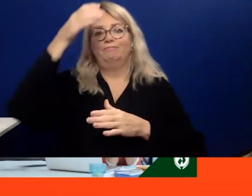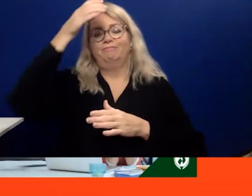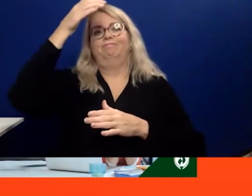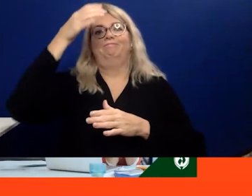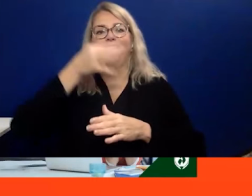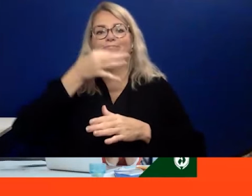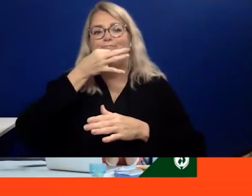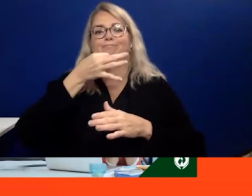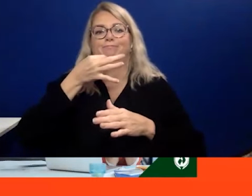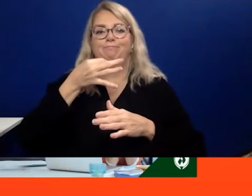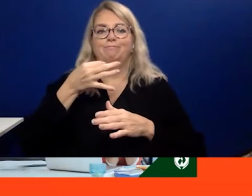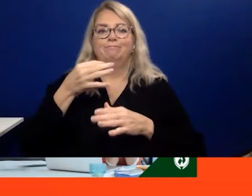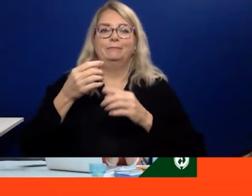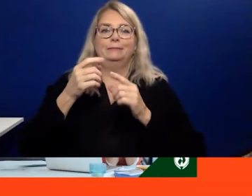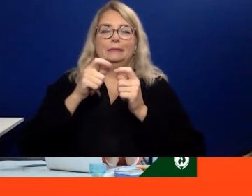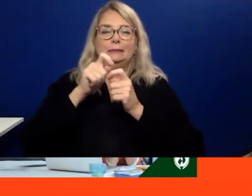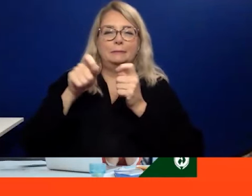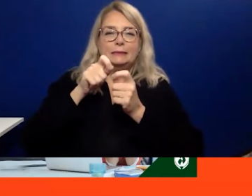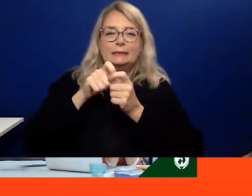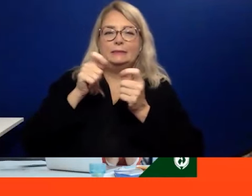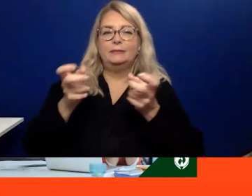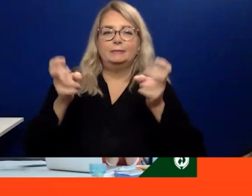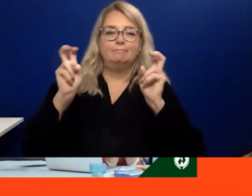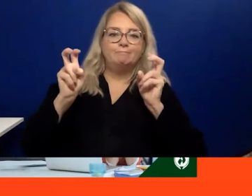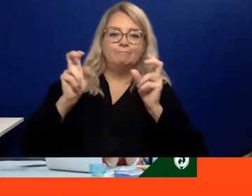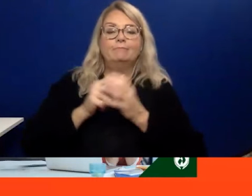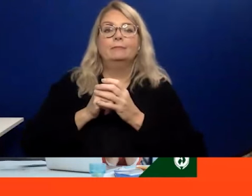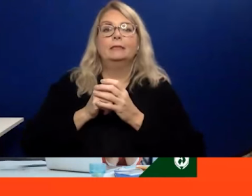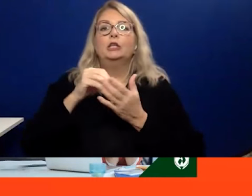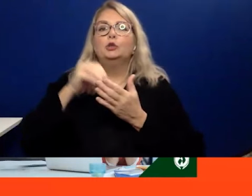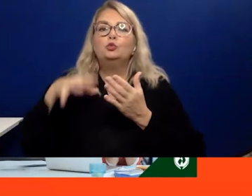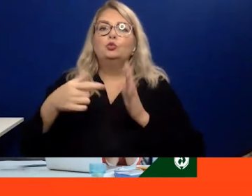This method focuses on having students show what they know